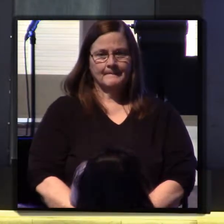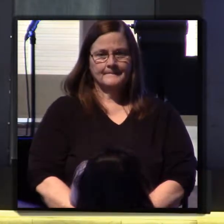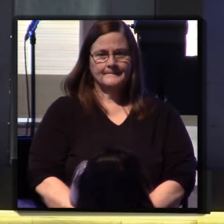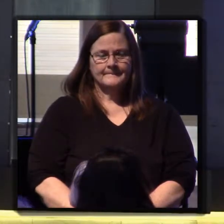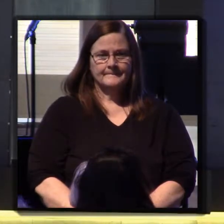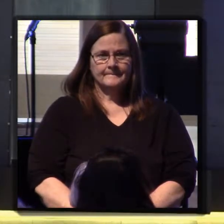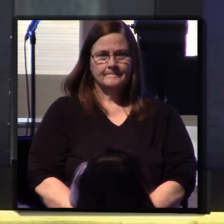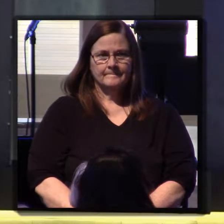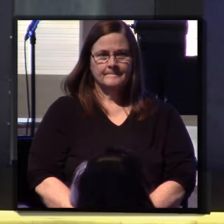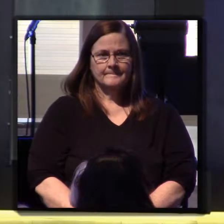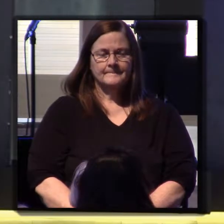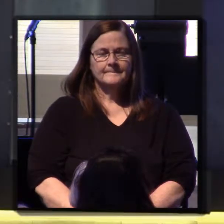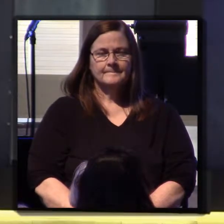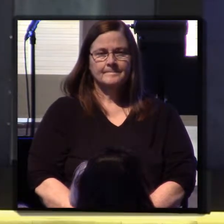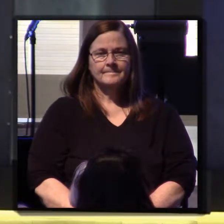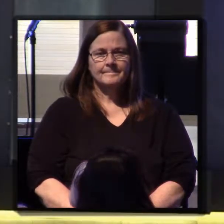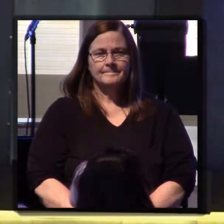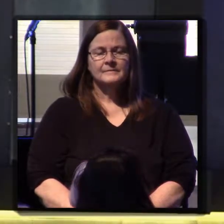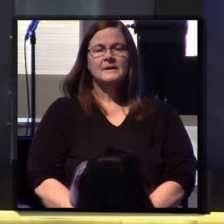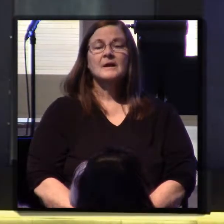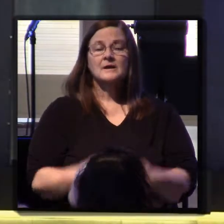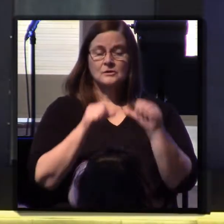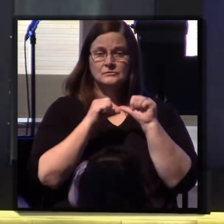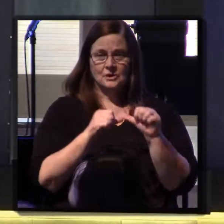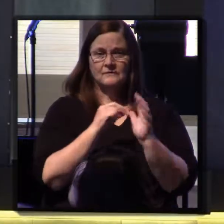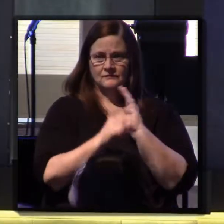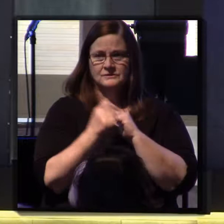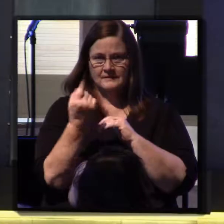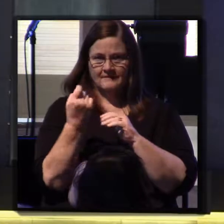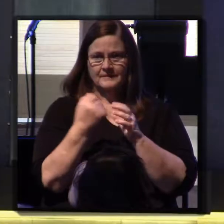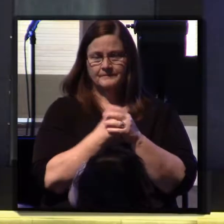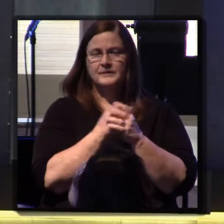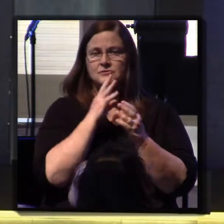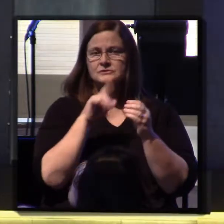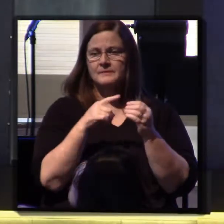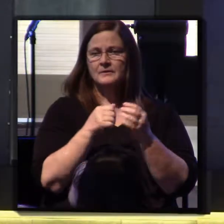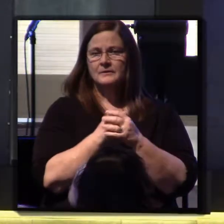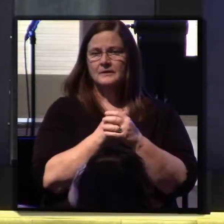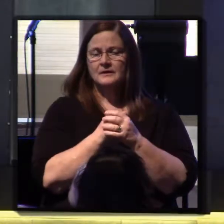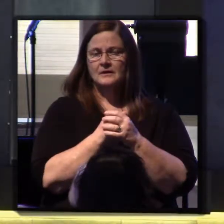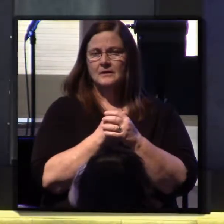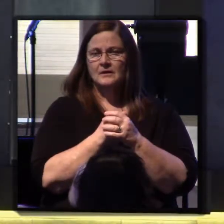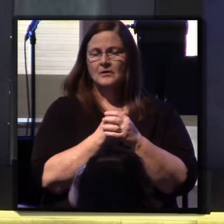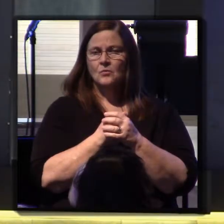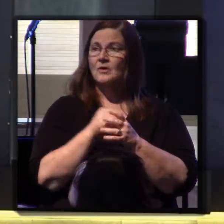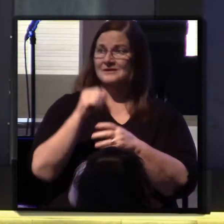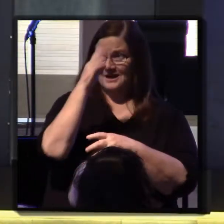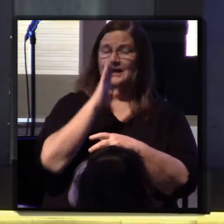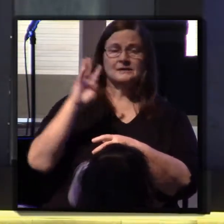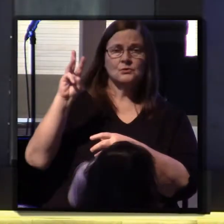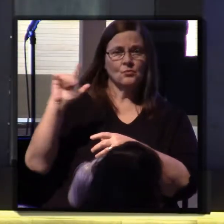then God's will is going to happen. God's will is going to happen. And he goes on in verse